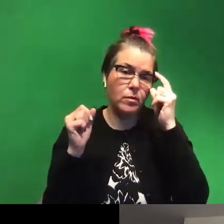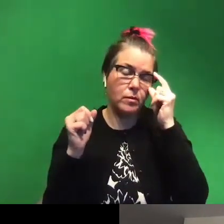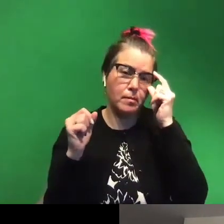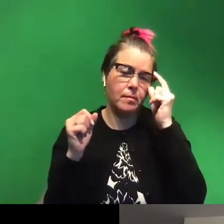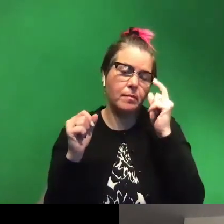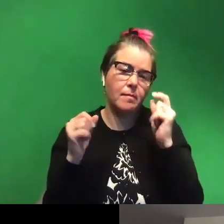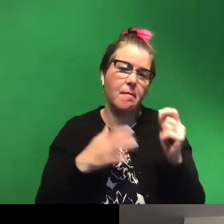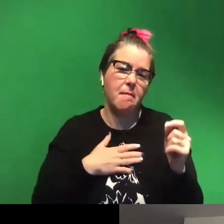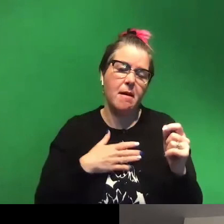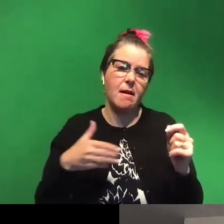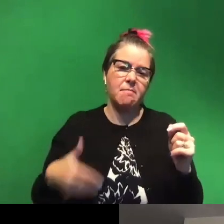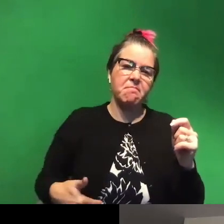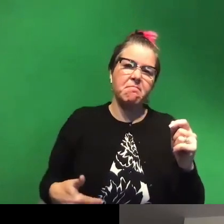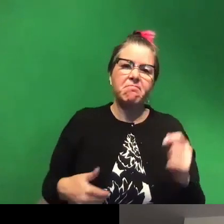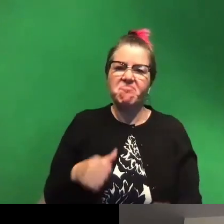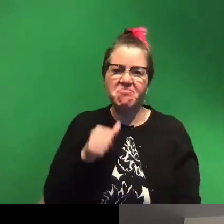My guess it's not,